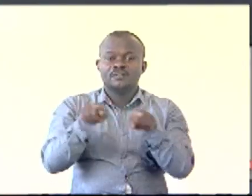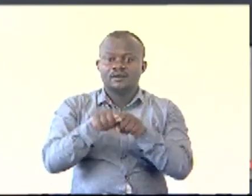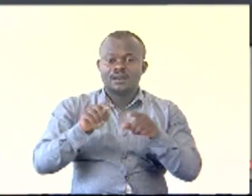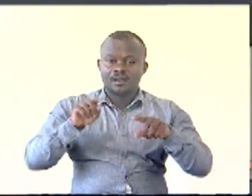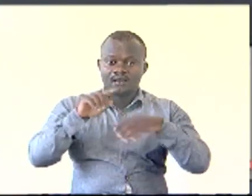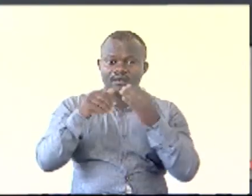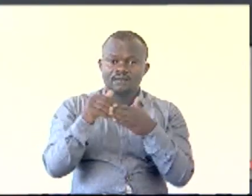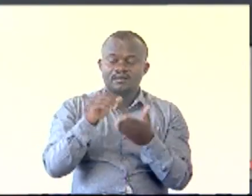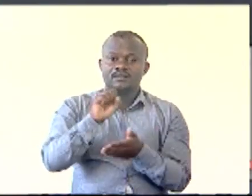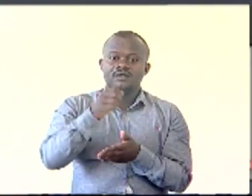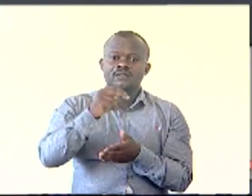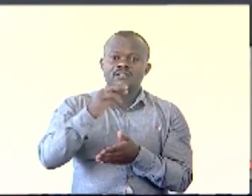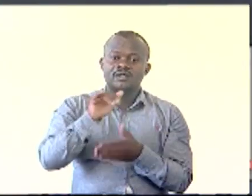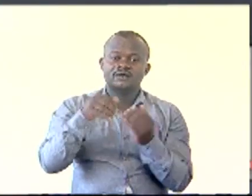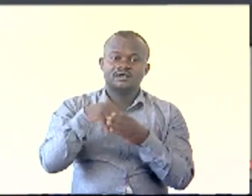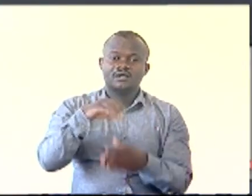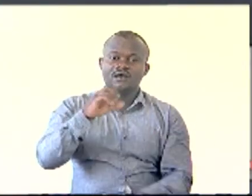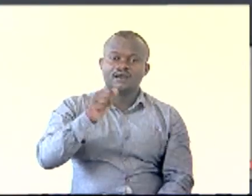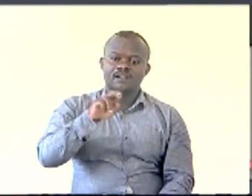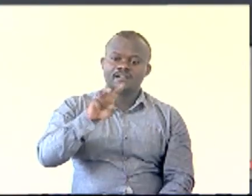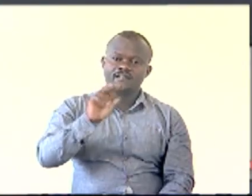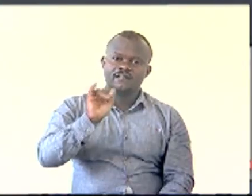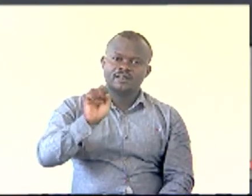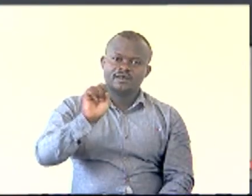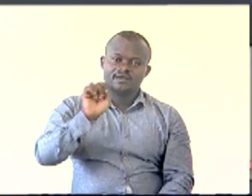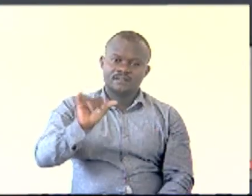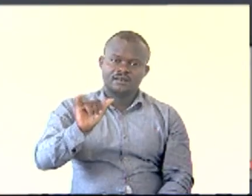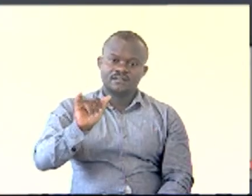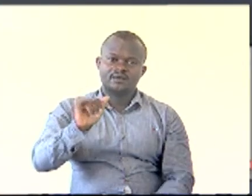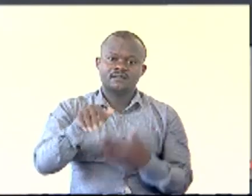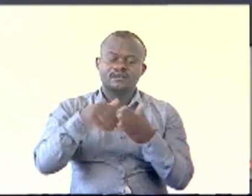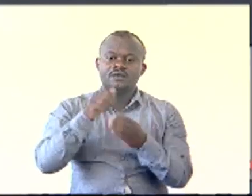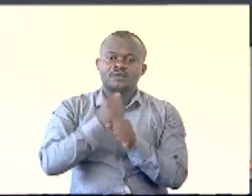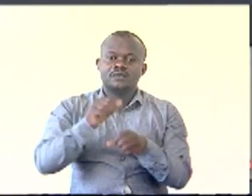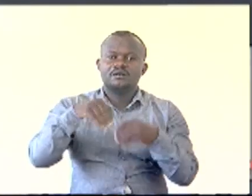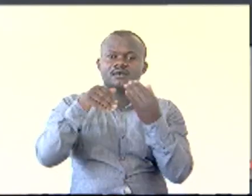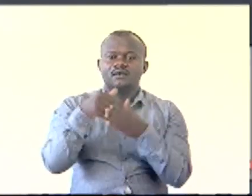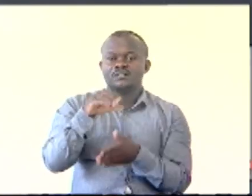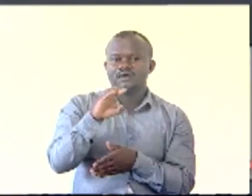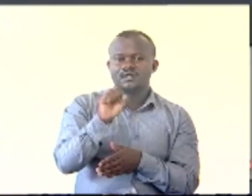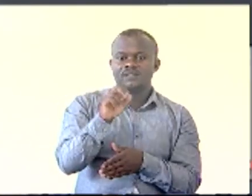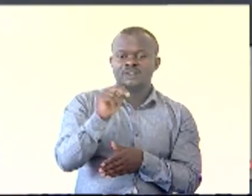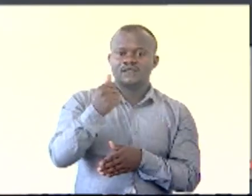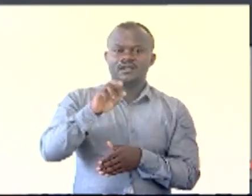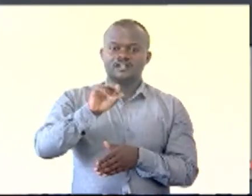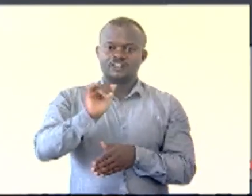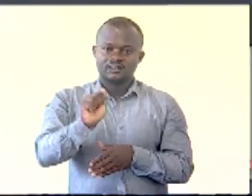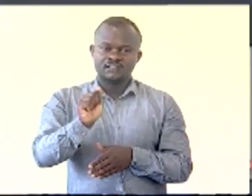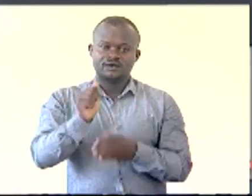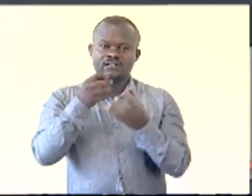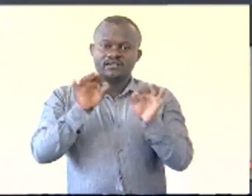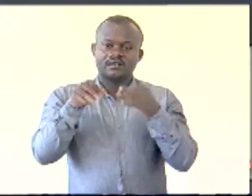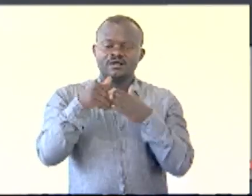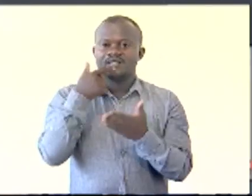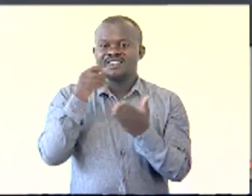lines the synovial cavity. The membrane produces synovial fluid. This synovial